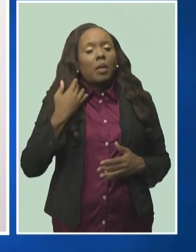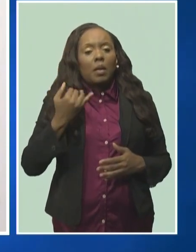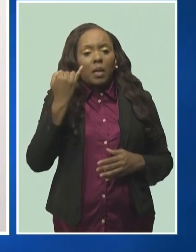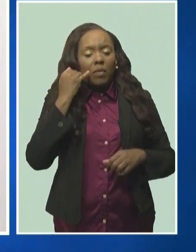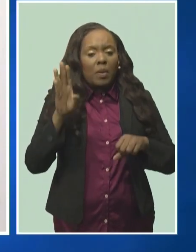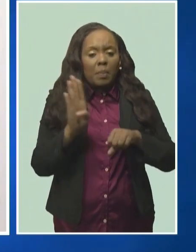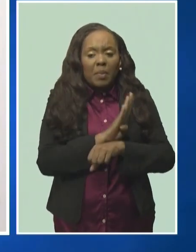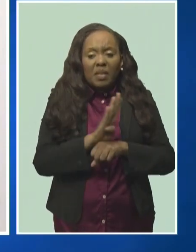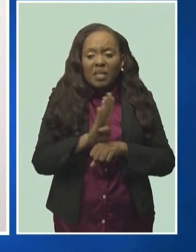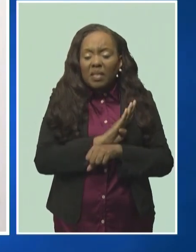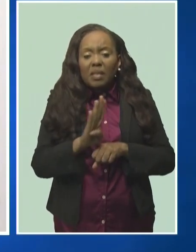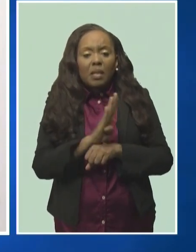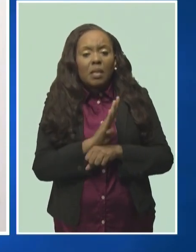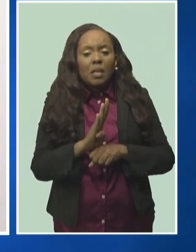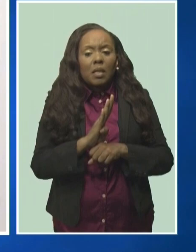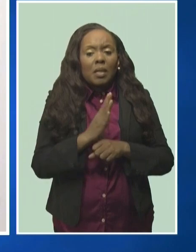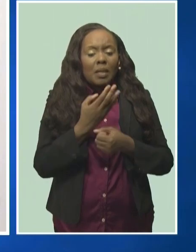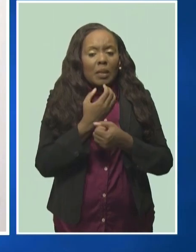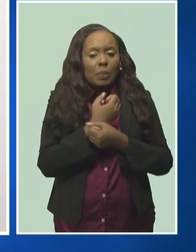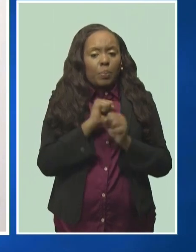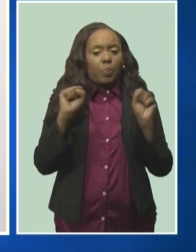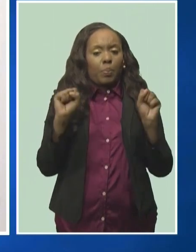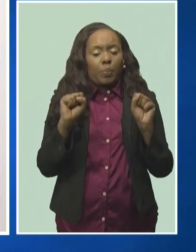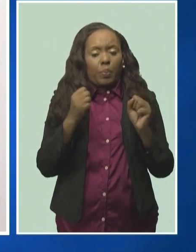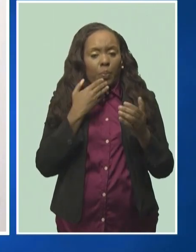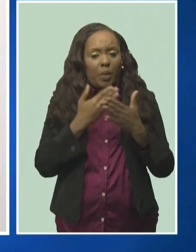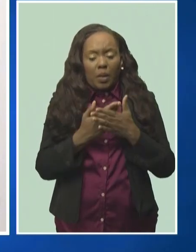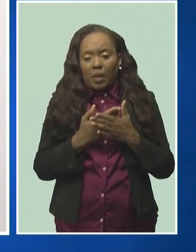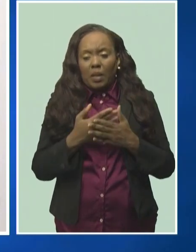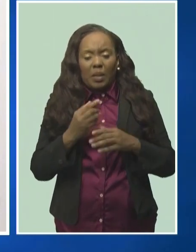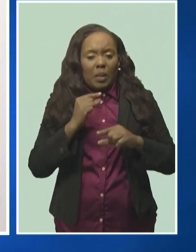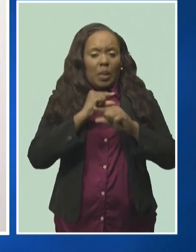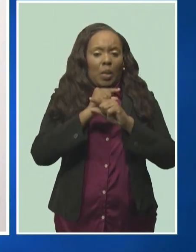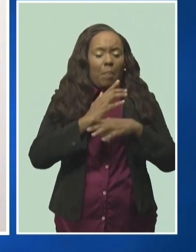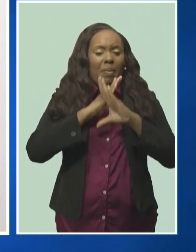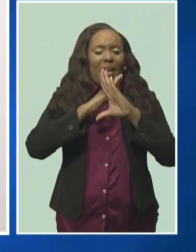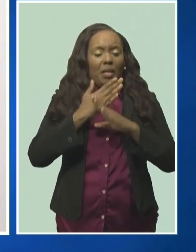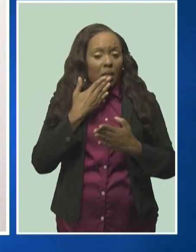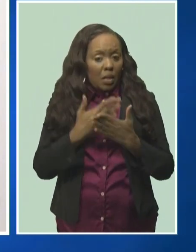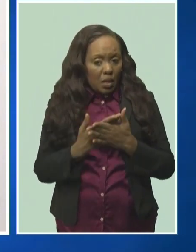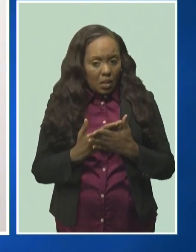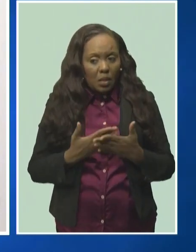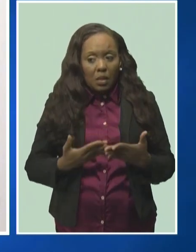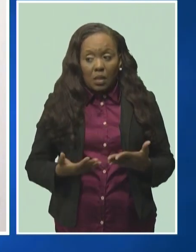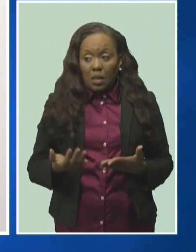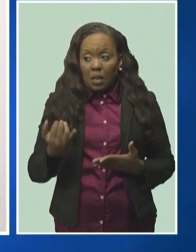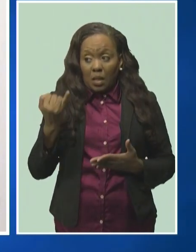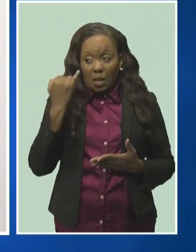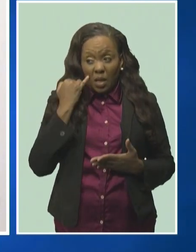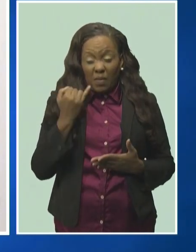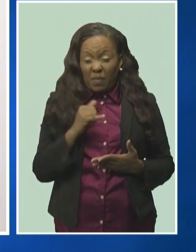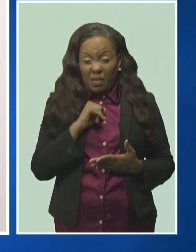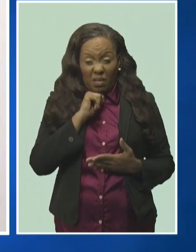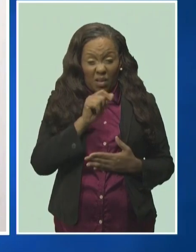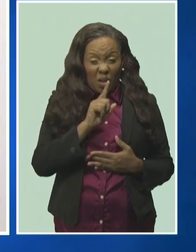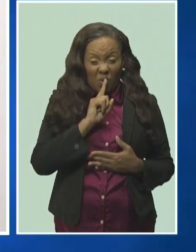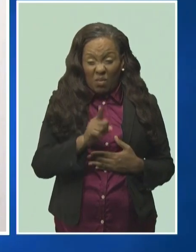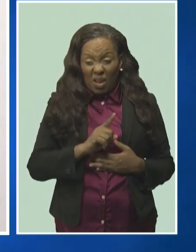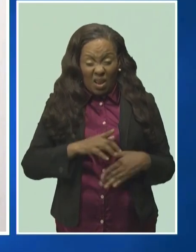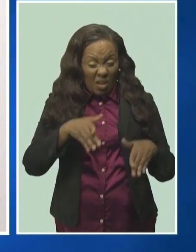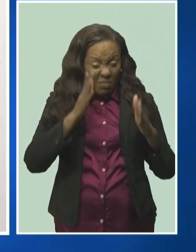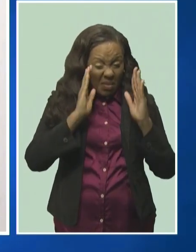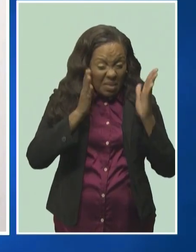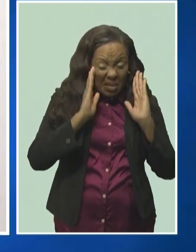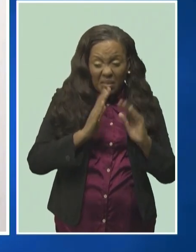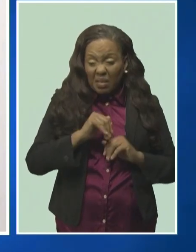the business we call it cyber hygiene is. So if it's a situation that not due care and diligence is done with